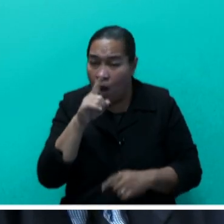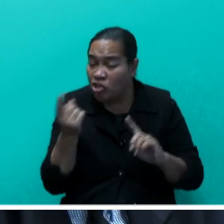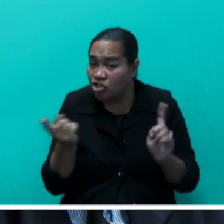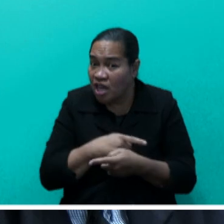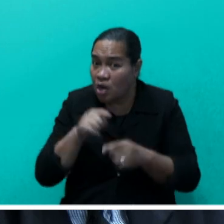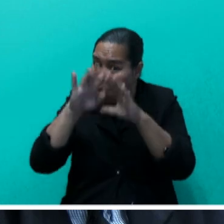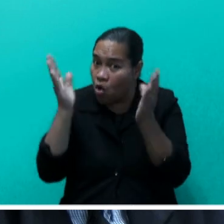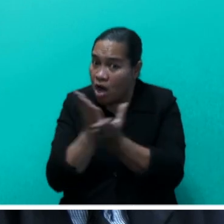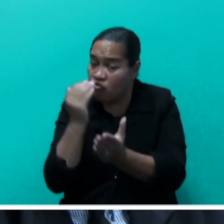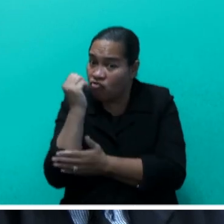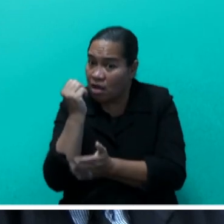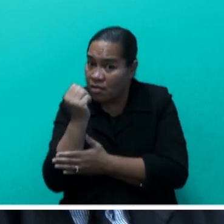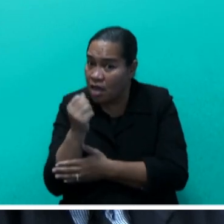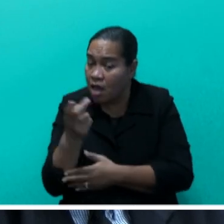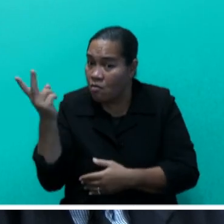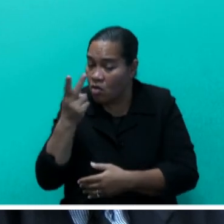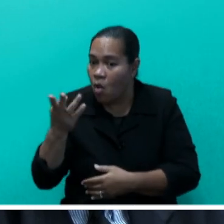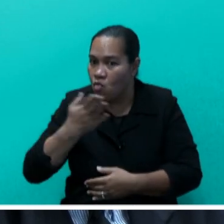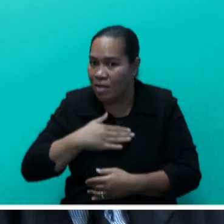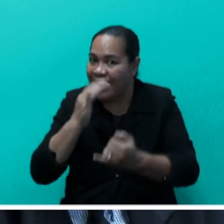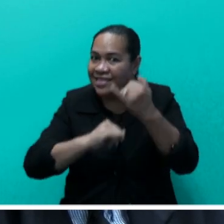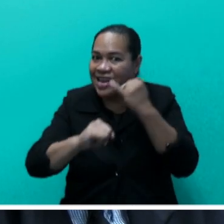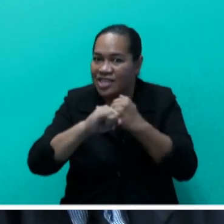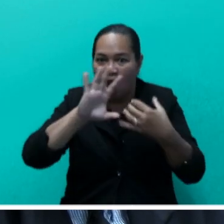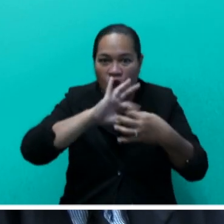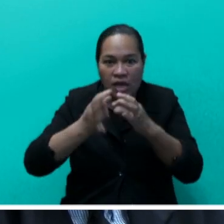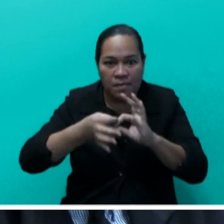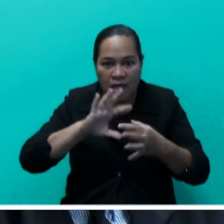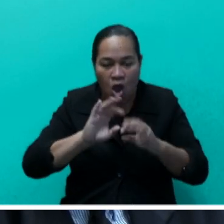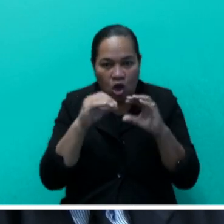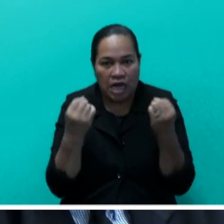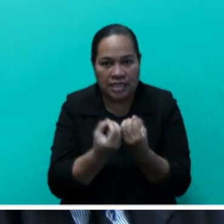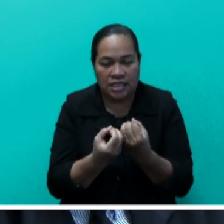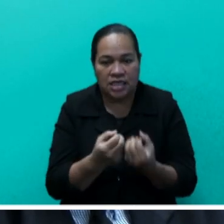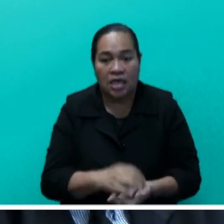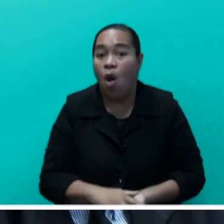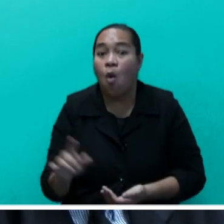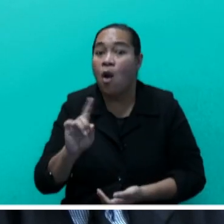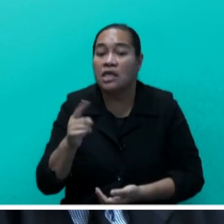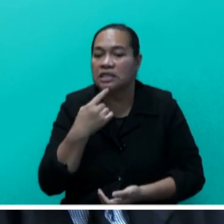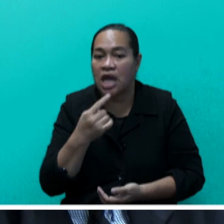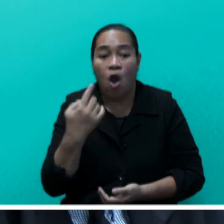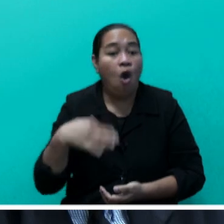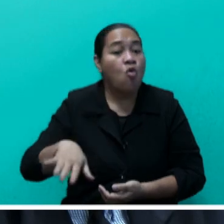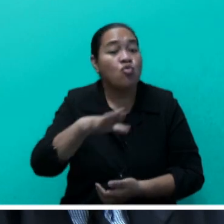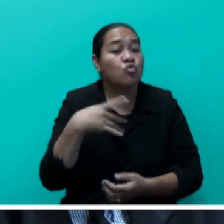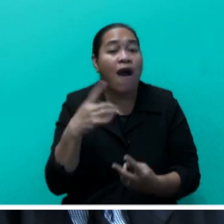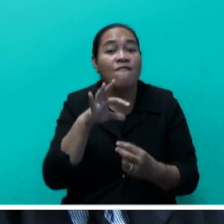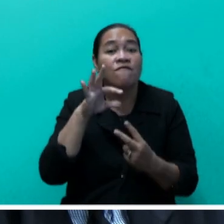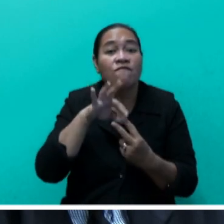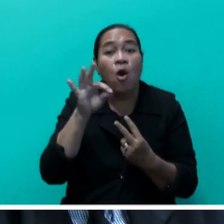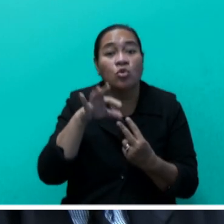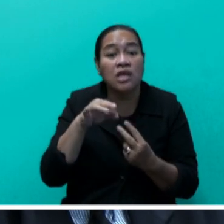by both World Rugby and the International Olympic Organization was that all voting members of